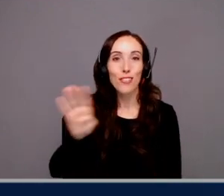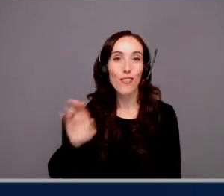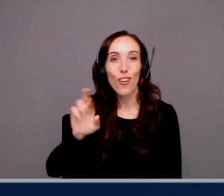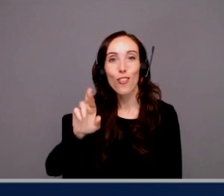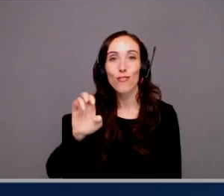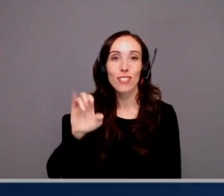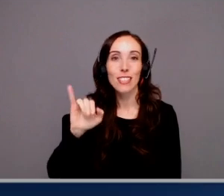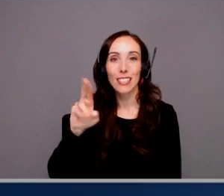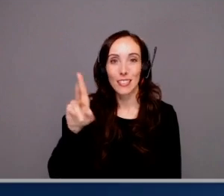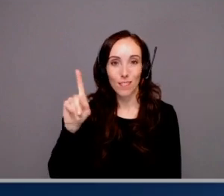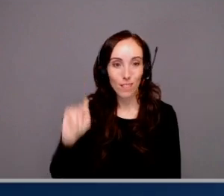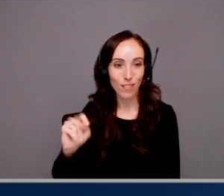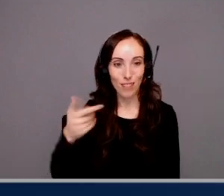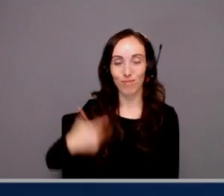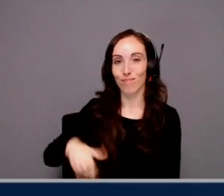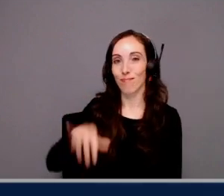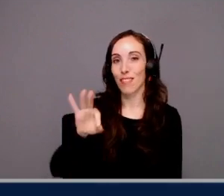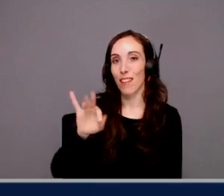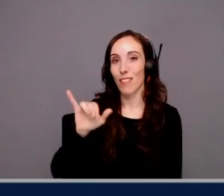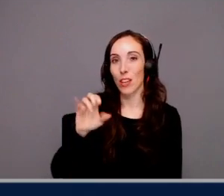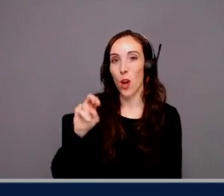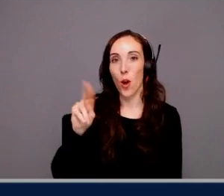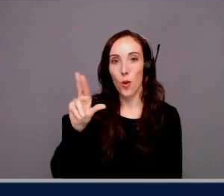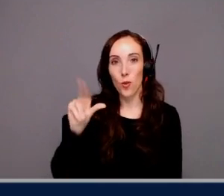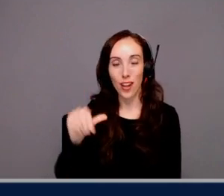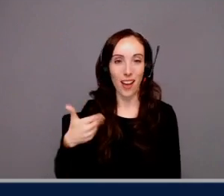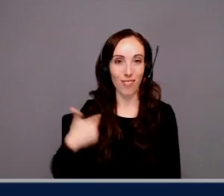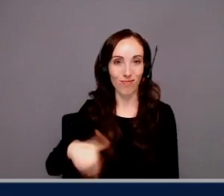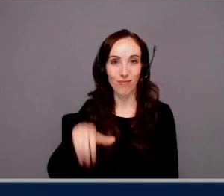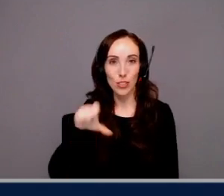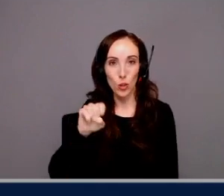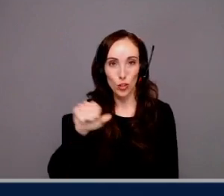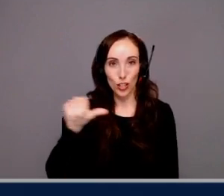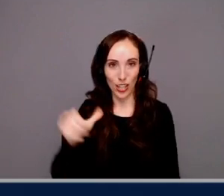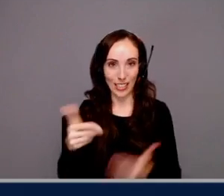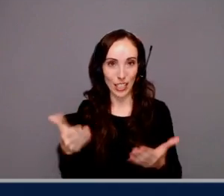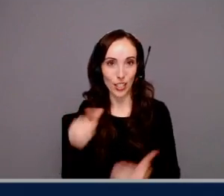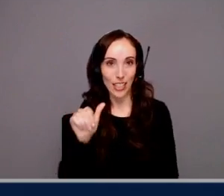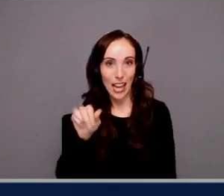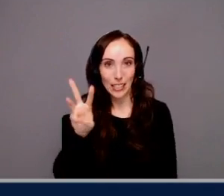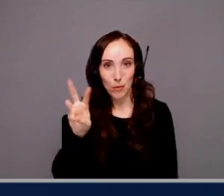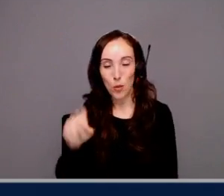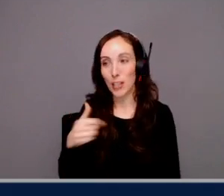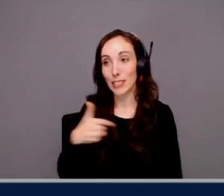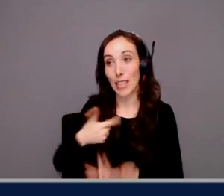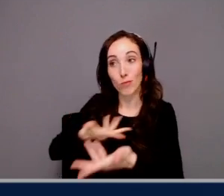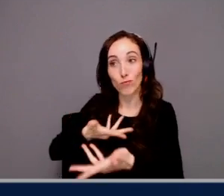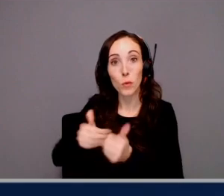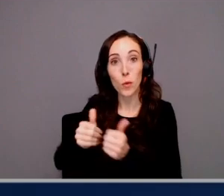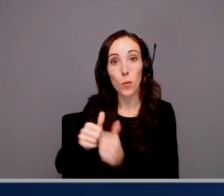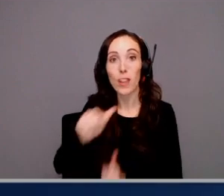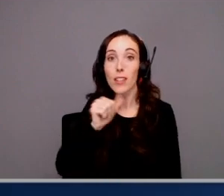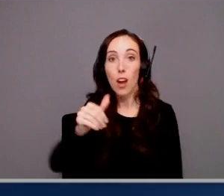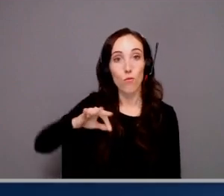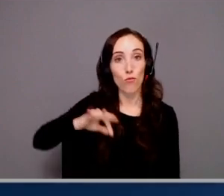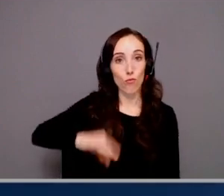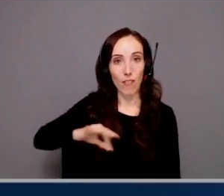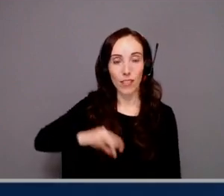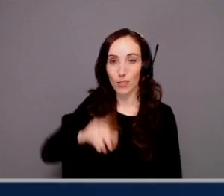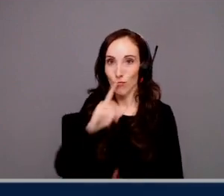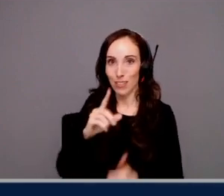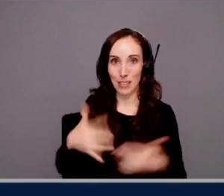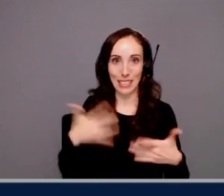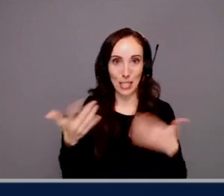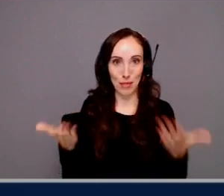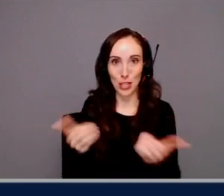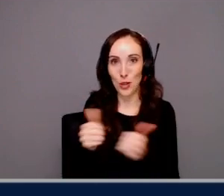am a solutions architect at AWS. I work with nonprofits, and I'm very excited to be here with my co-host, Jasmine. Jasmine, how are you feeling